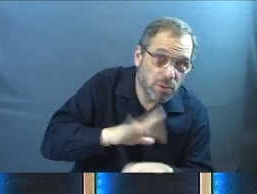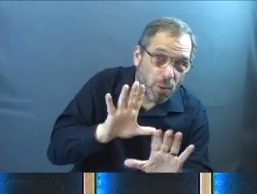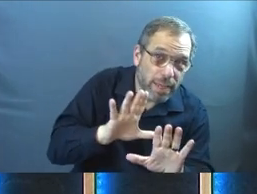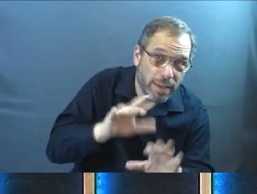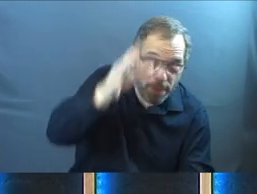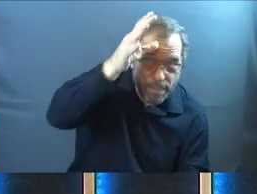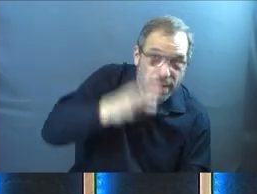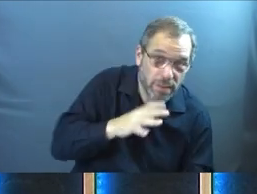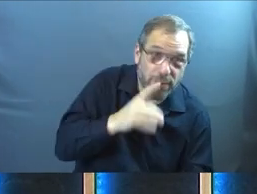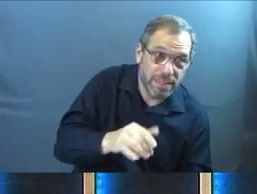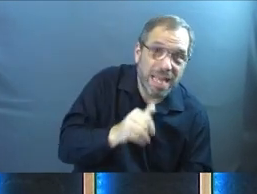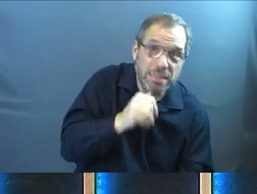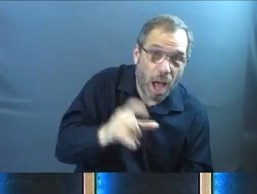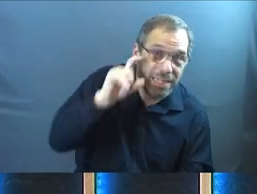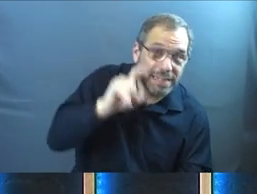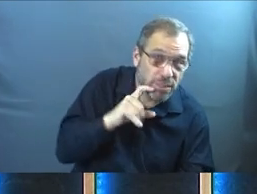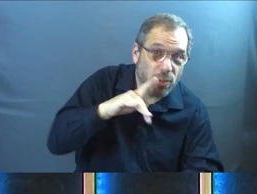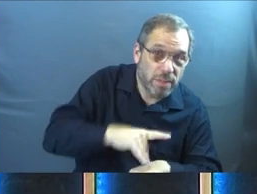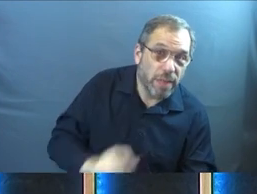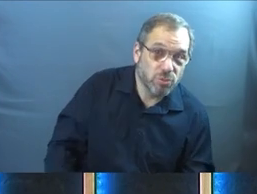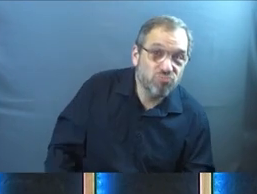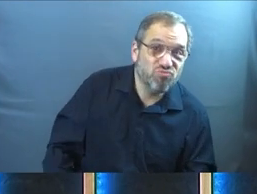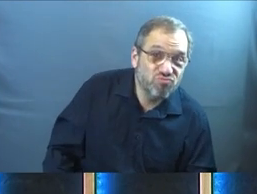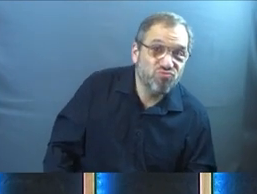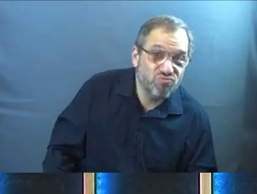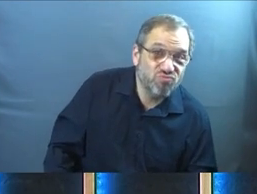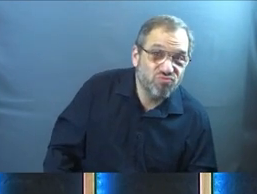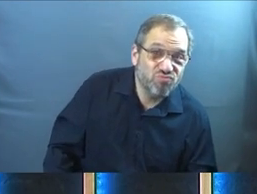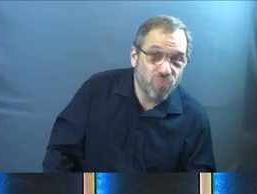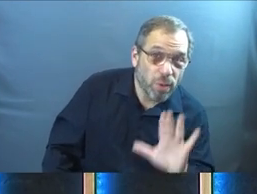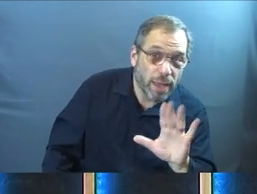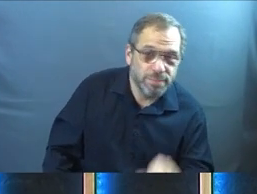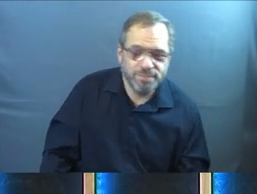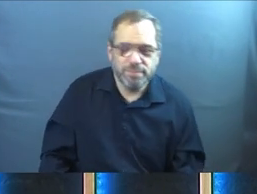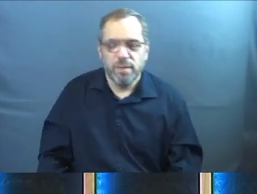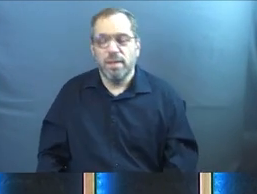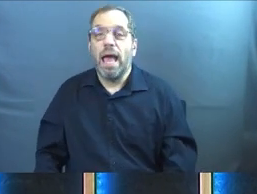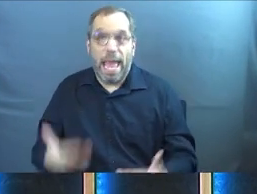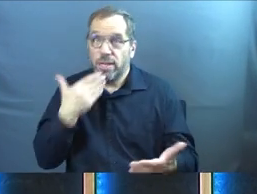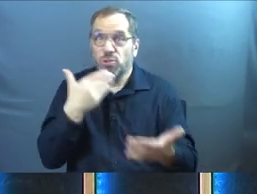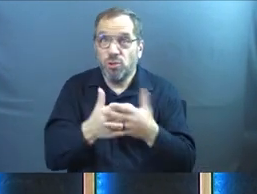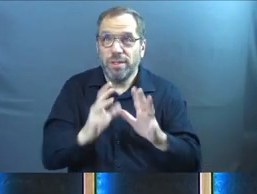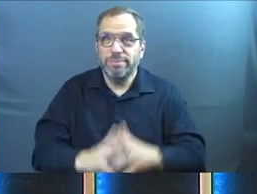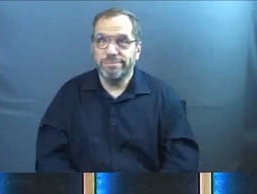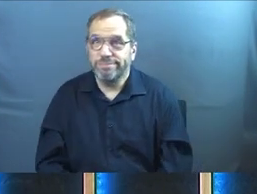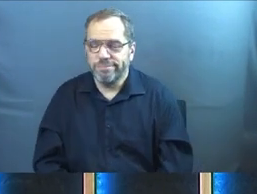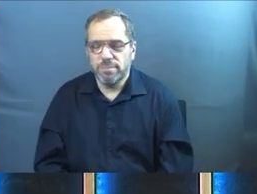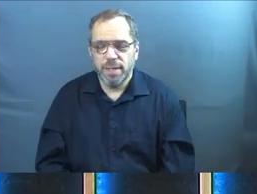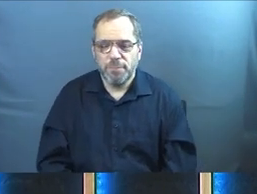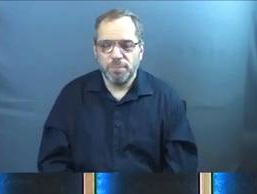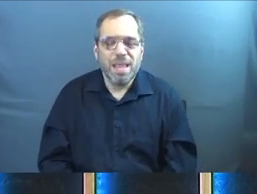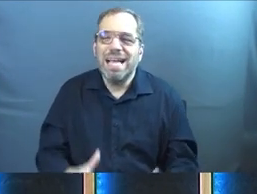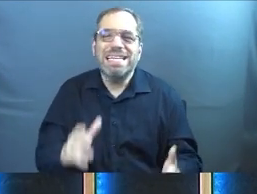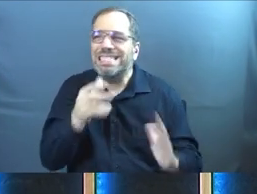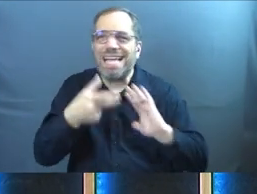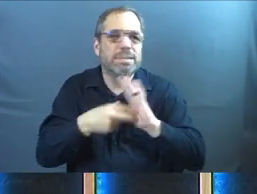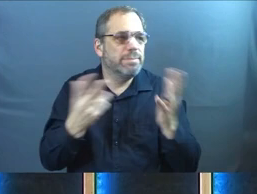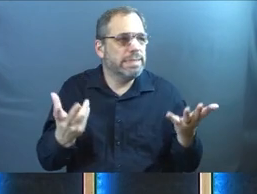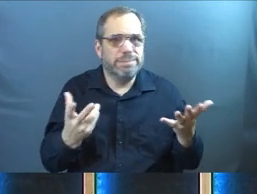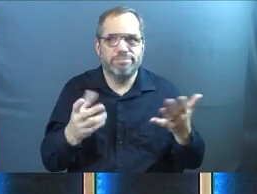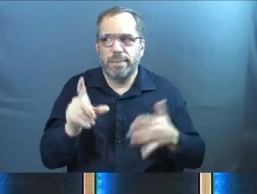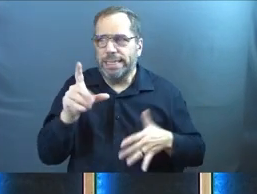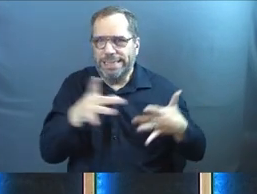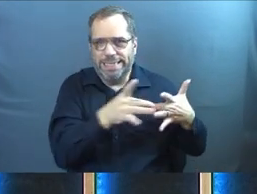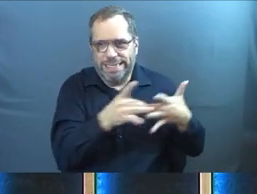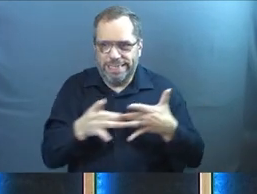thing, gentlemen. Non-sexual touch. And all that is good. And it does not necessarily